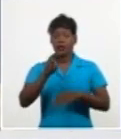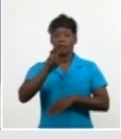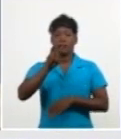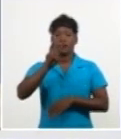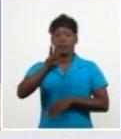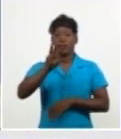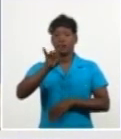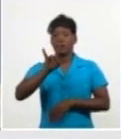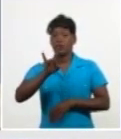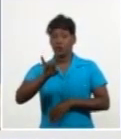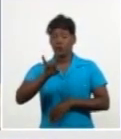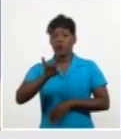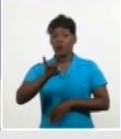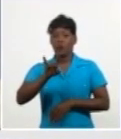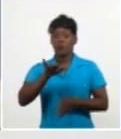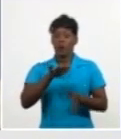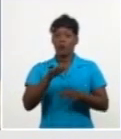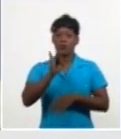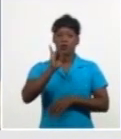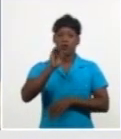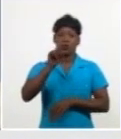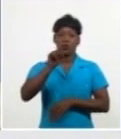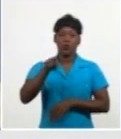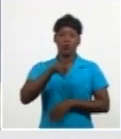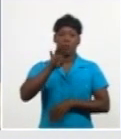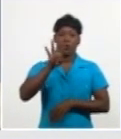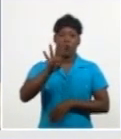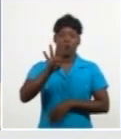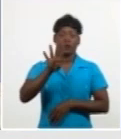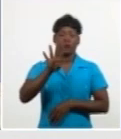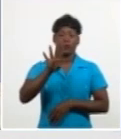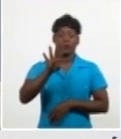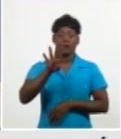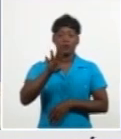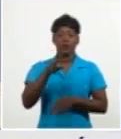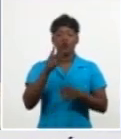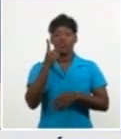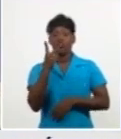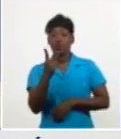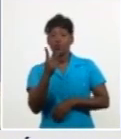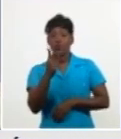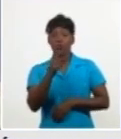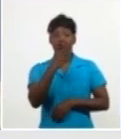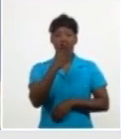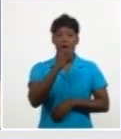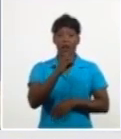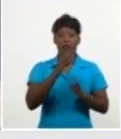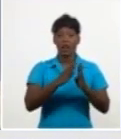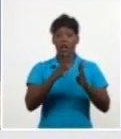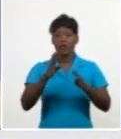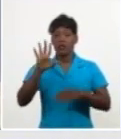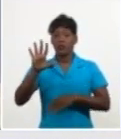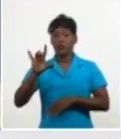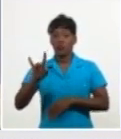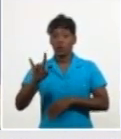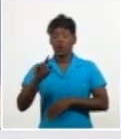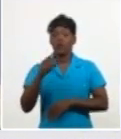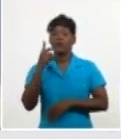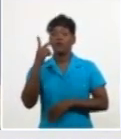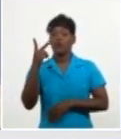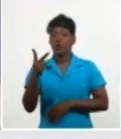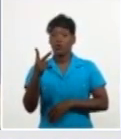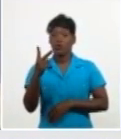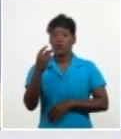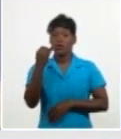71.4%. 2 are of the 40 to 59 years, and 2 are from the group of 60 years and